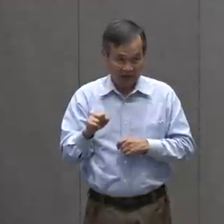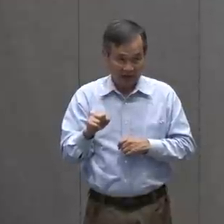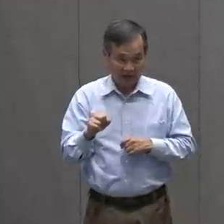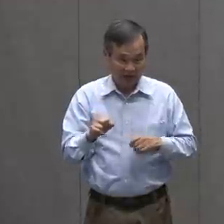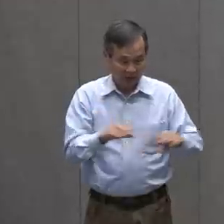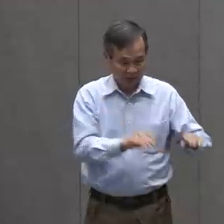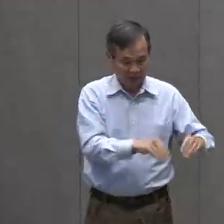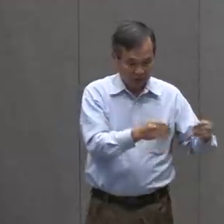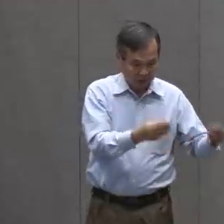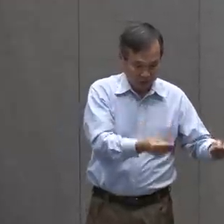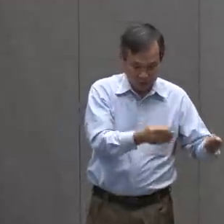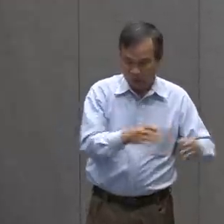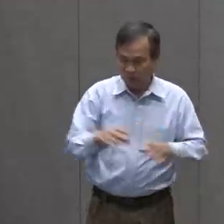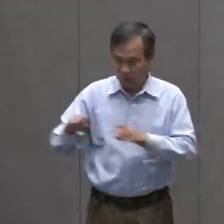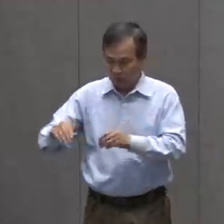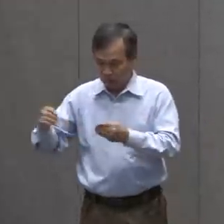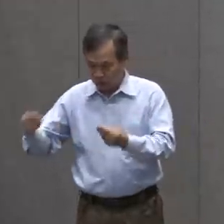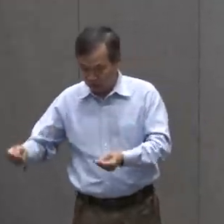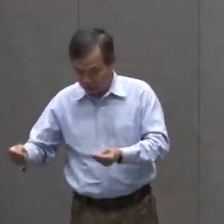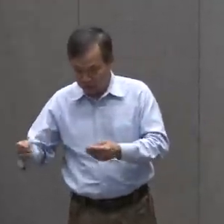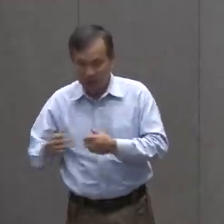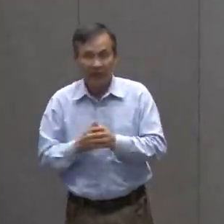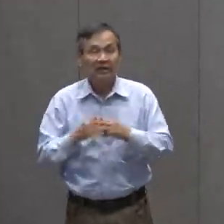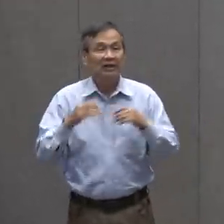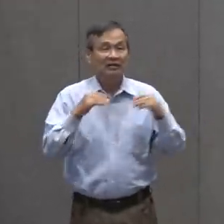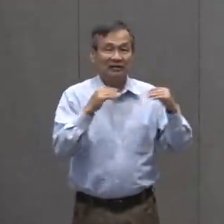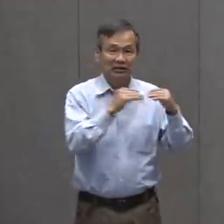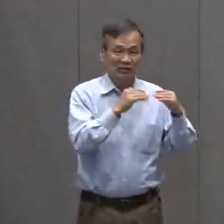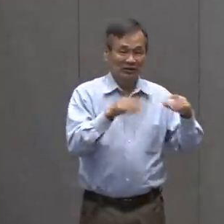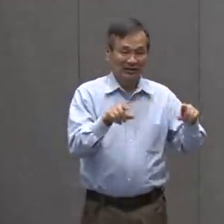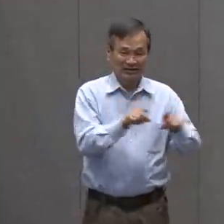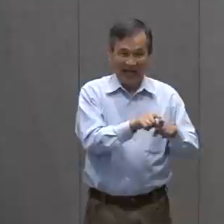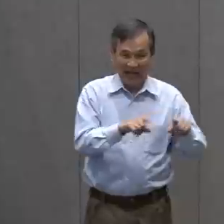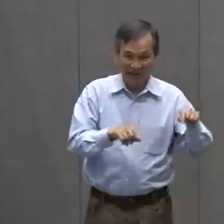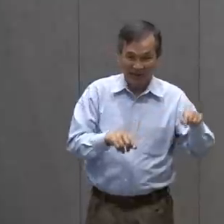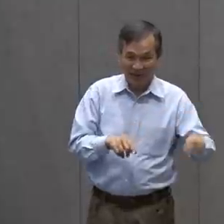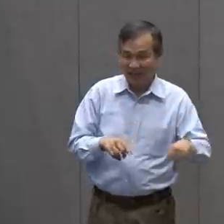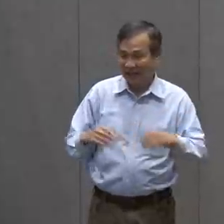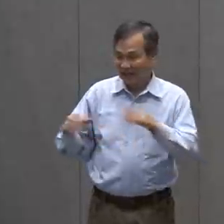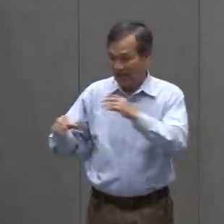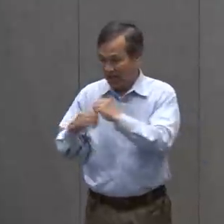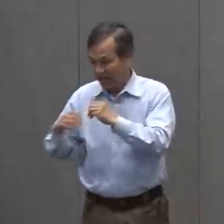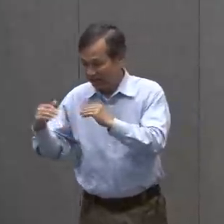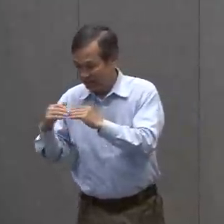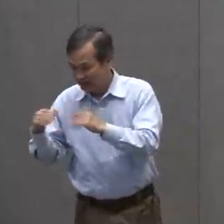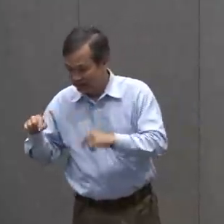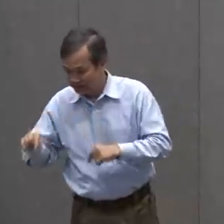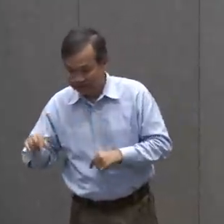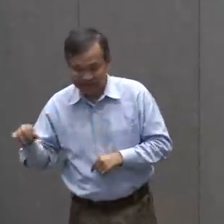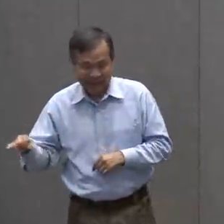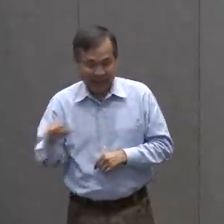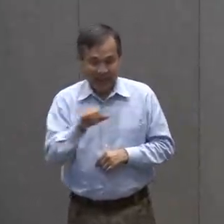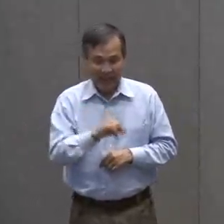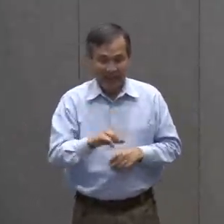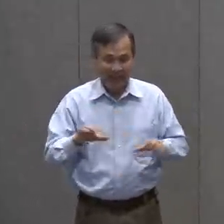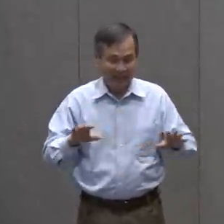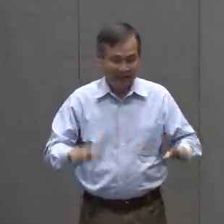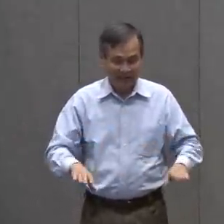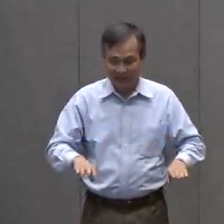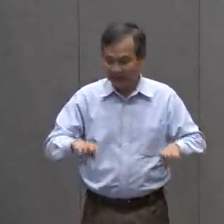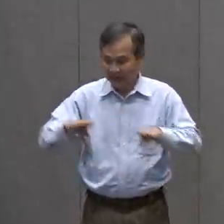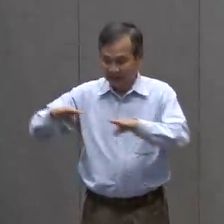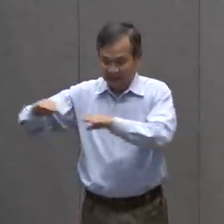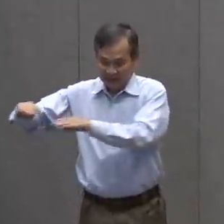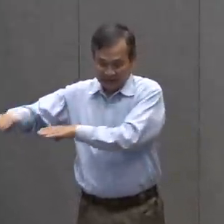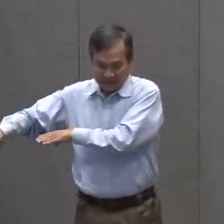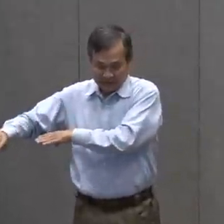we both get the same amount, where we both have the same total, then we put it off to the side and we